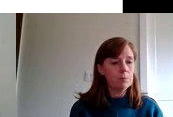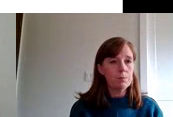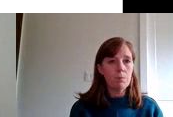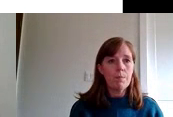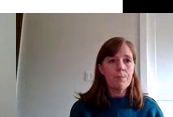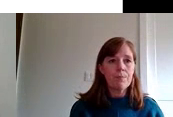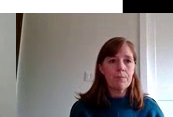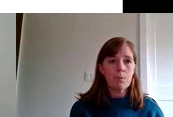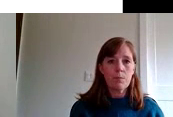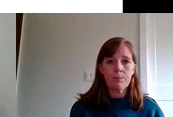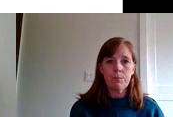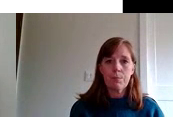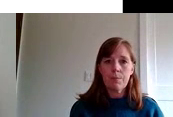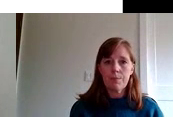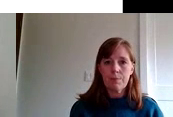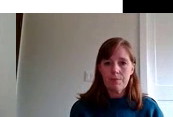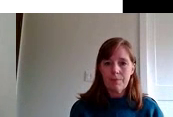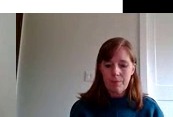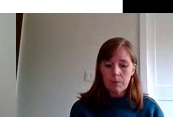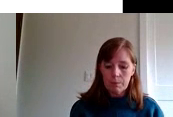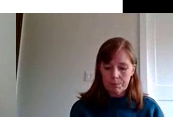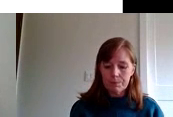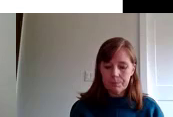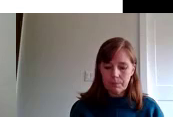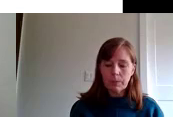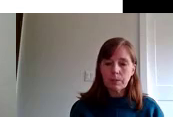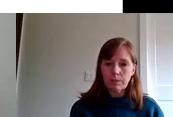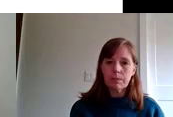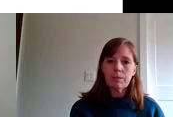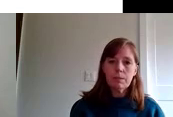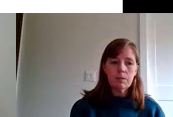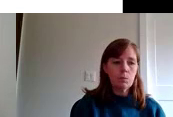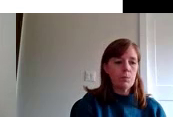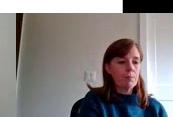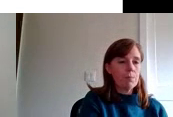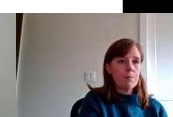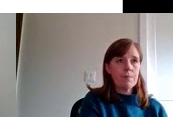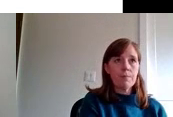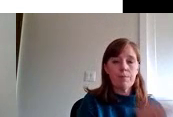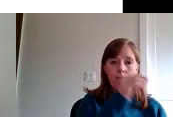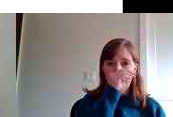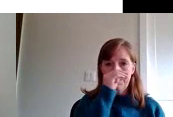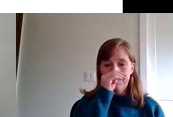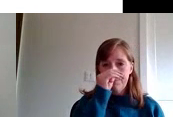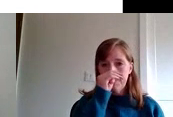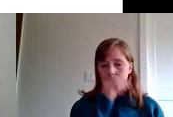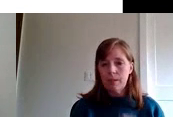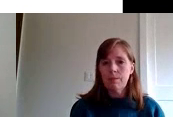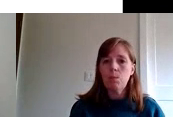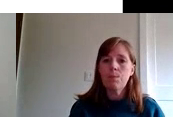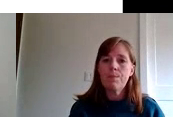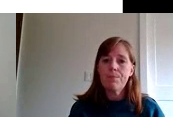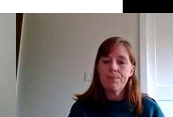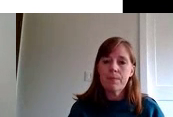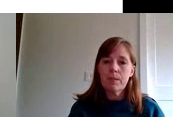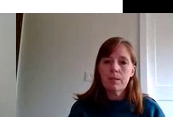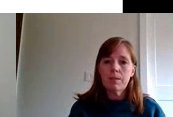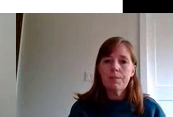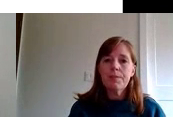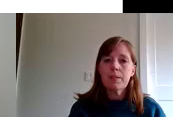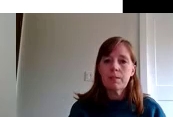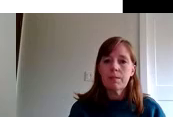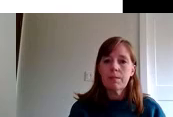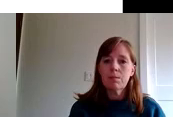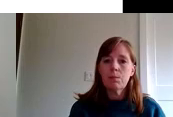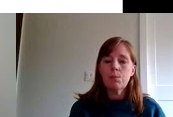with everything being online, we've got the whole team on there, and we can all make comments or ask, questions for somebody else to